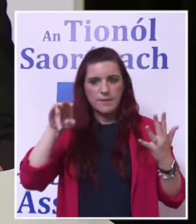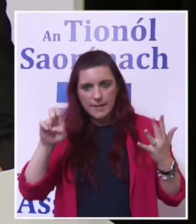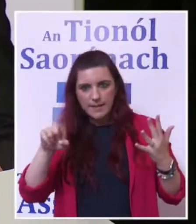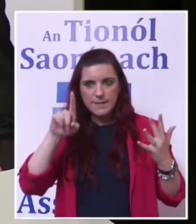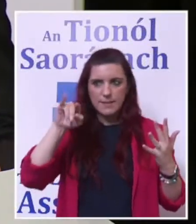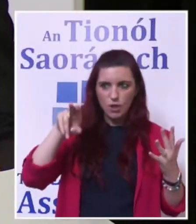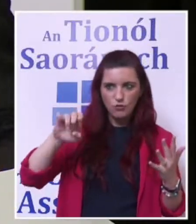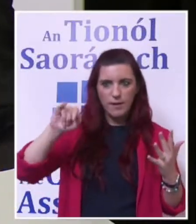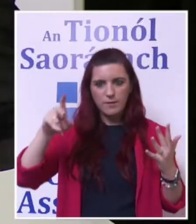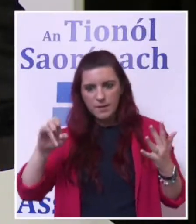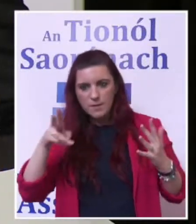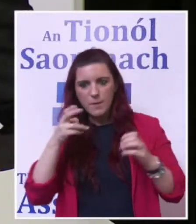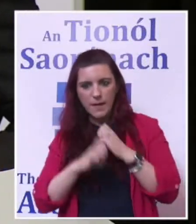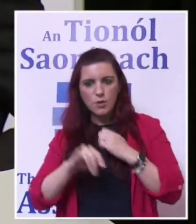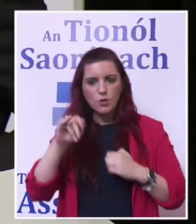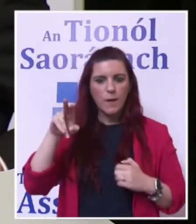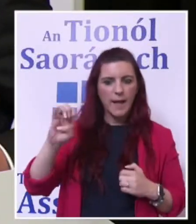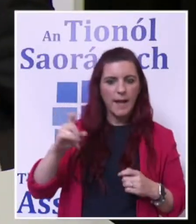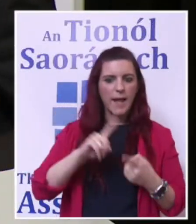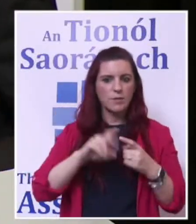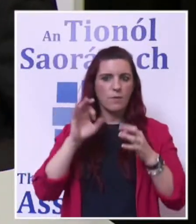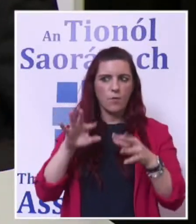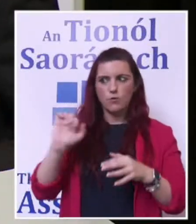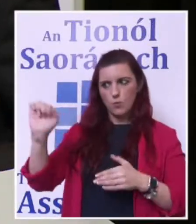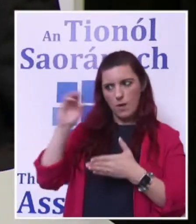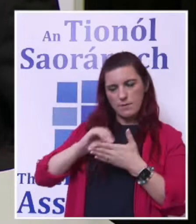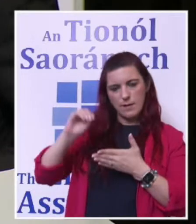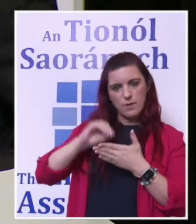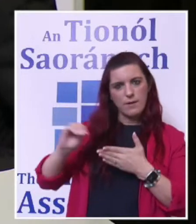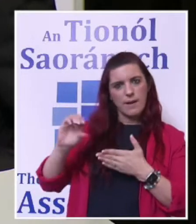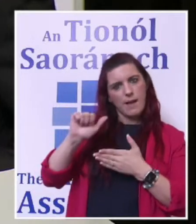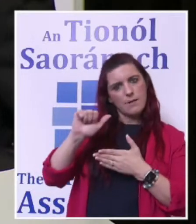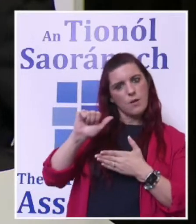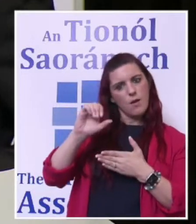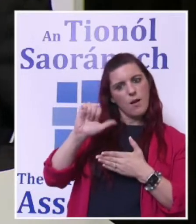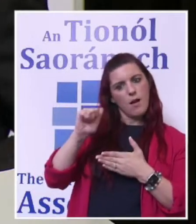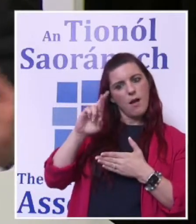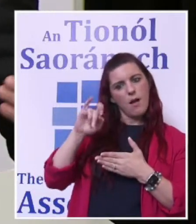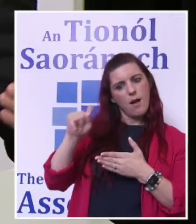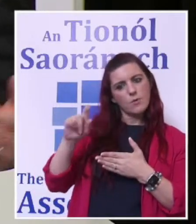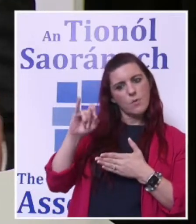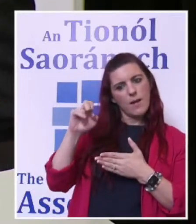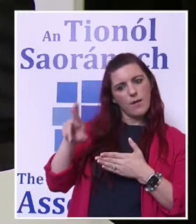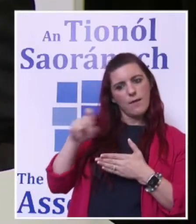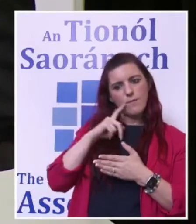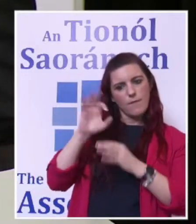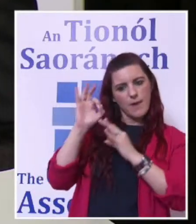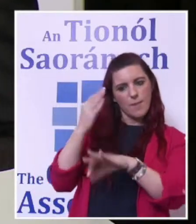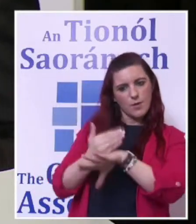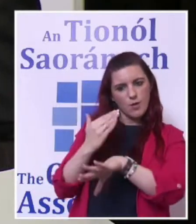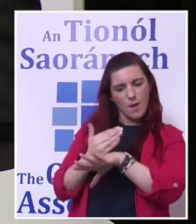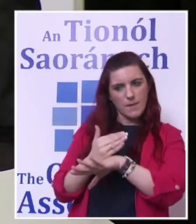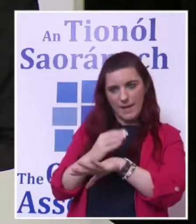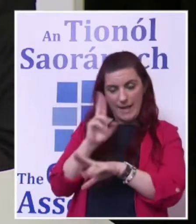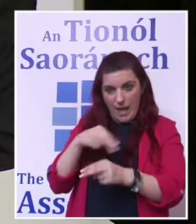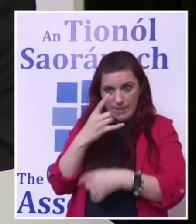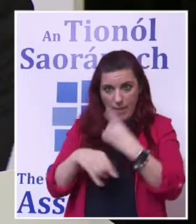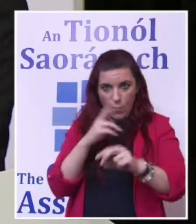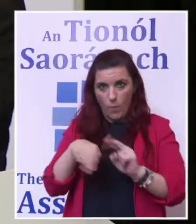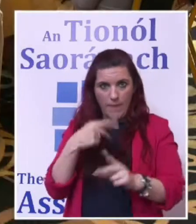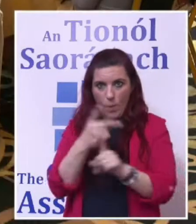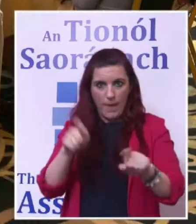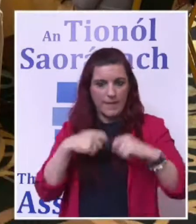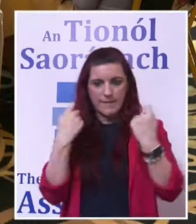weekend, Julianne, and indeed to our Secretary General, Art O'Leary, for a phenomenal job. This wouldn't happen without them, so big round of